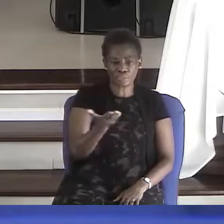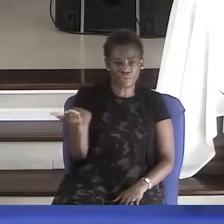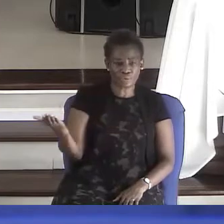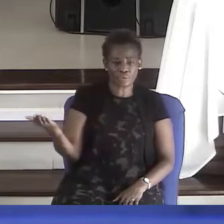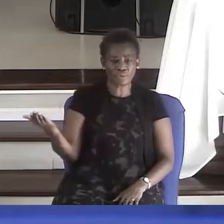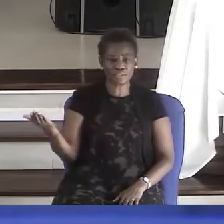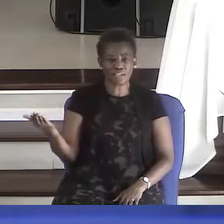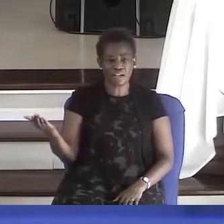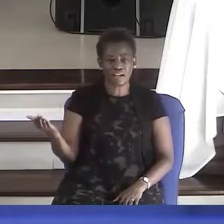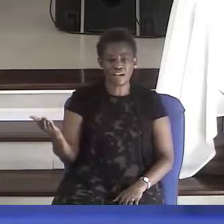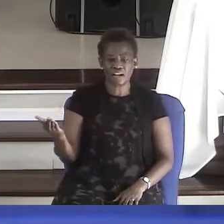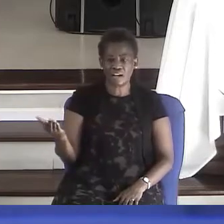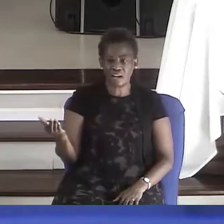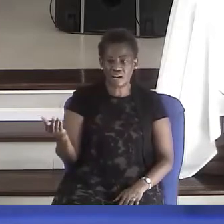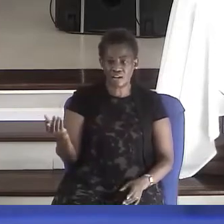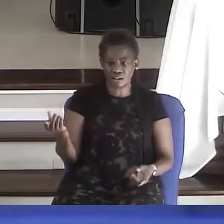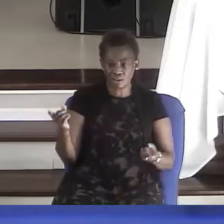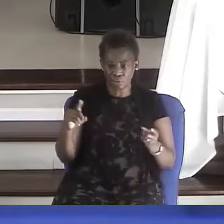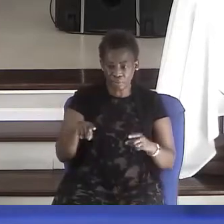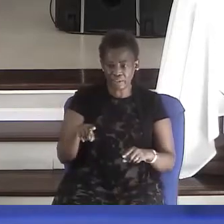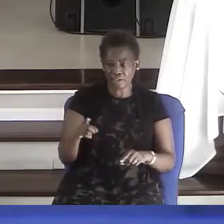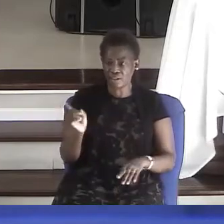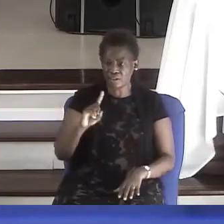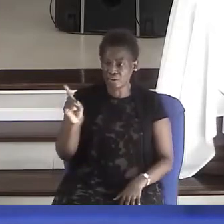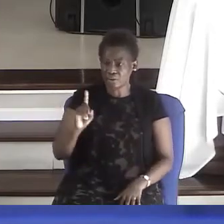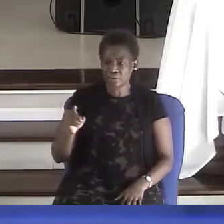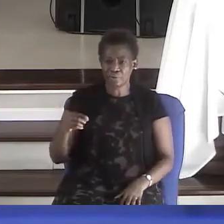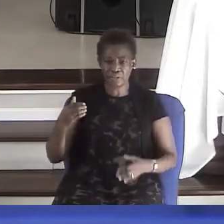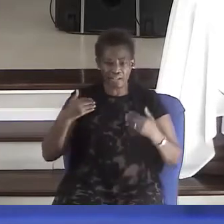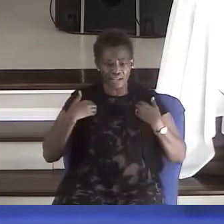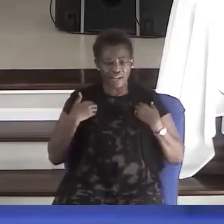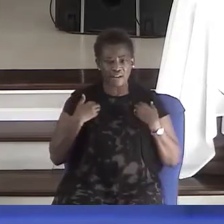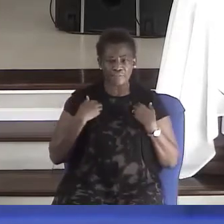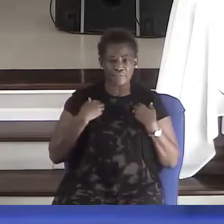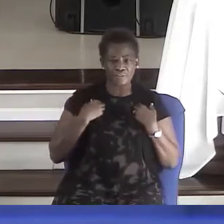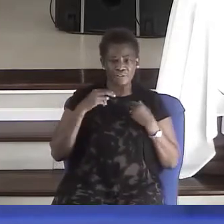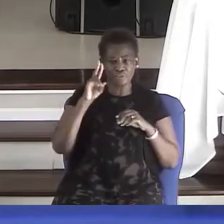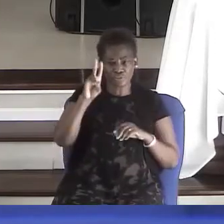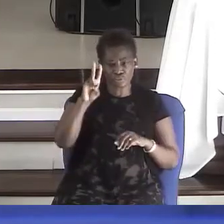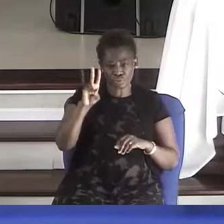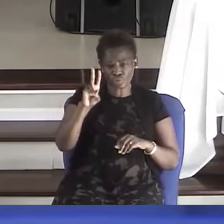Families, I hope you'll understand. I'm only one person, and